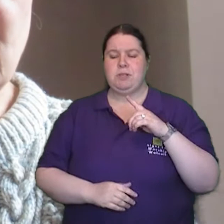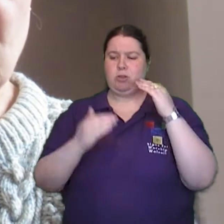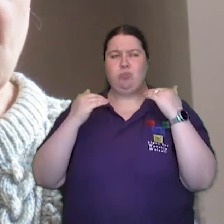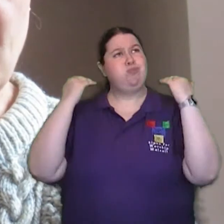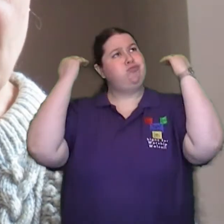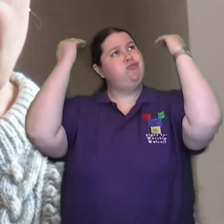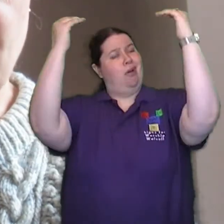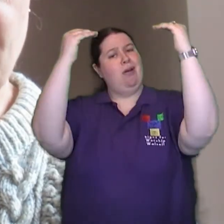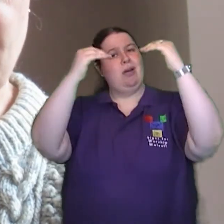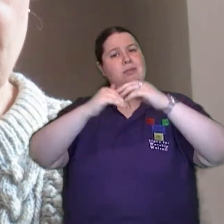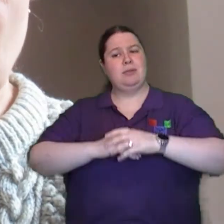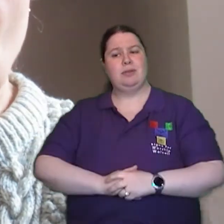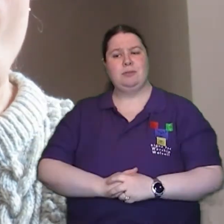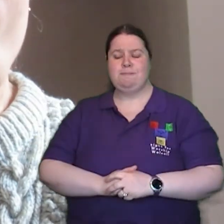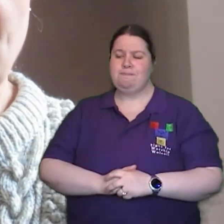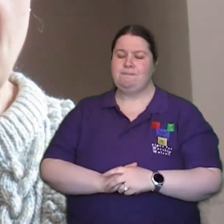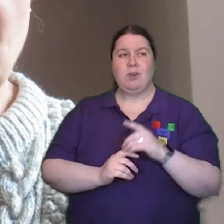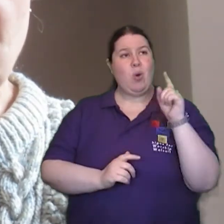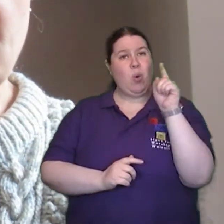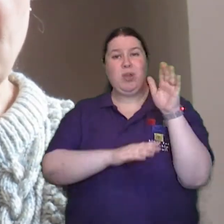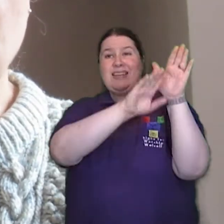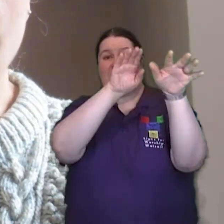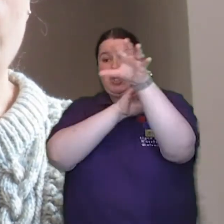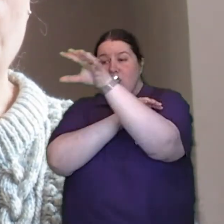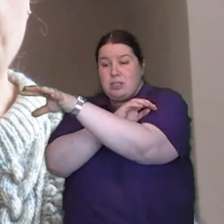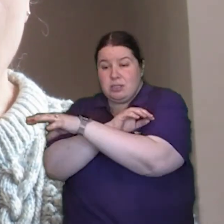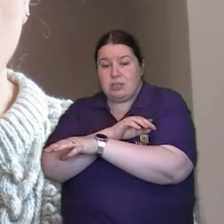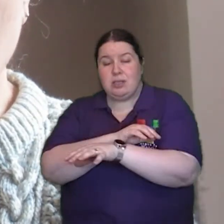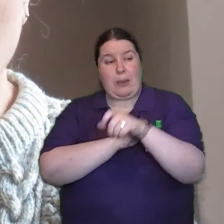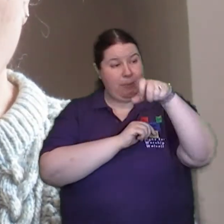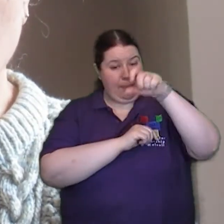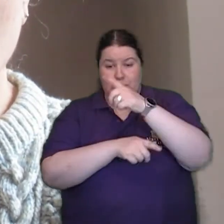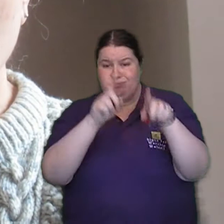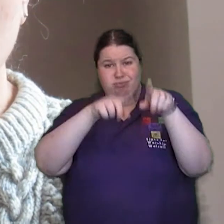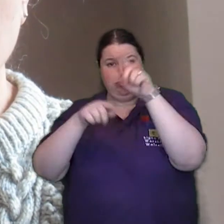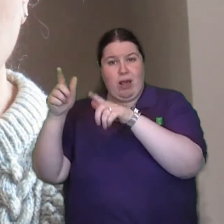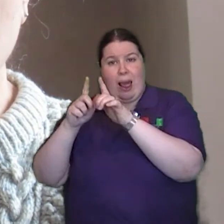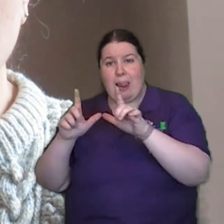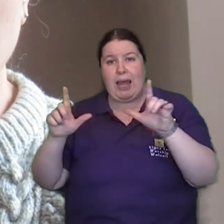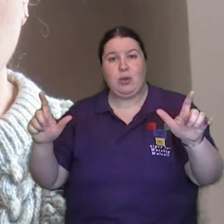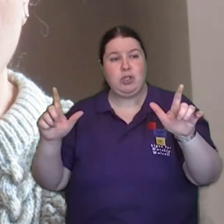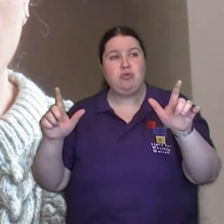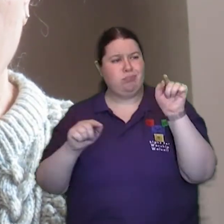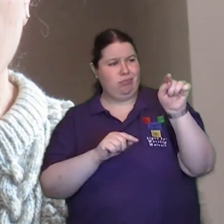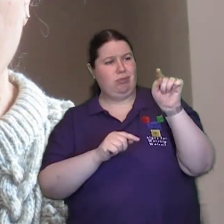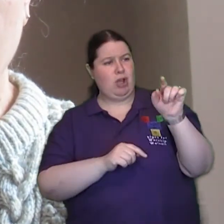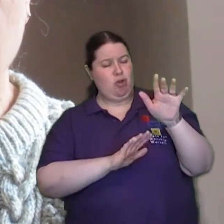high position he gave him, all the nations and peoples of every language dreaded and feared